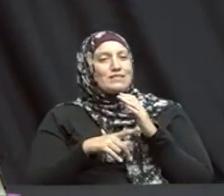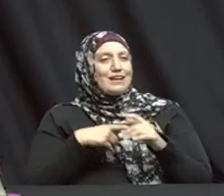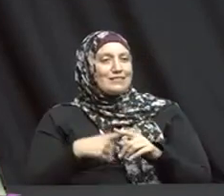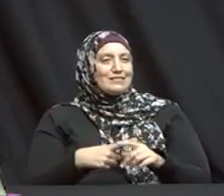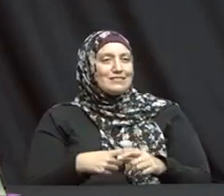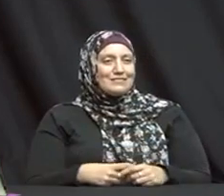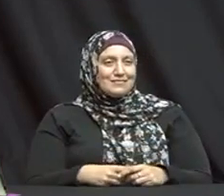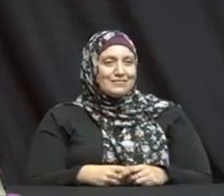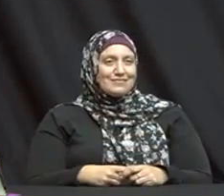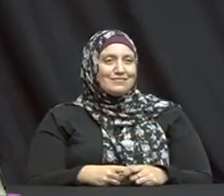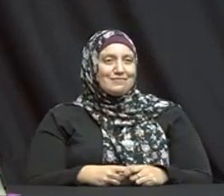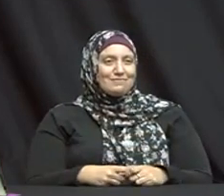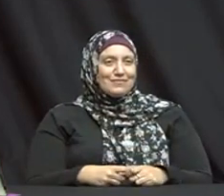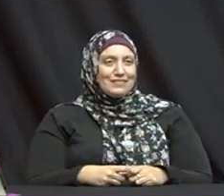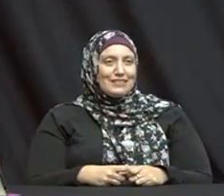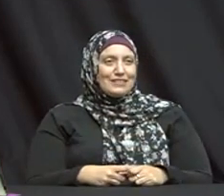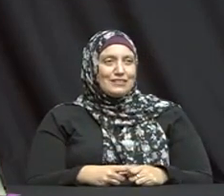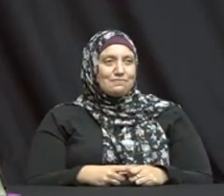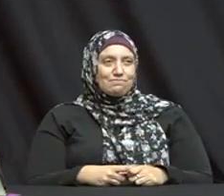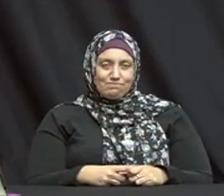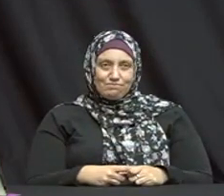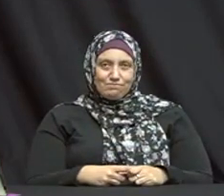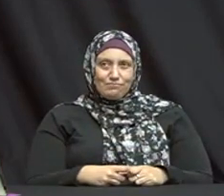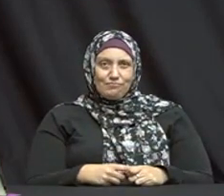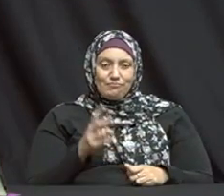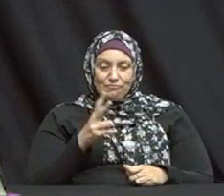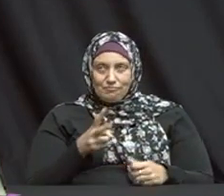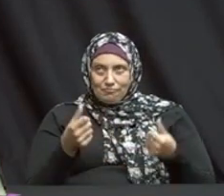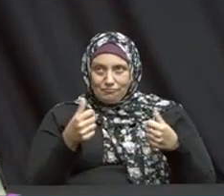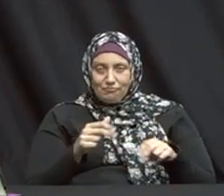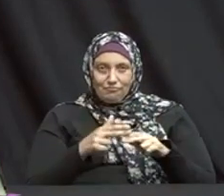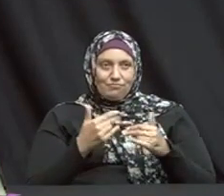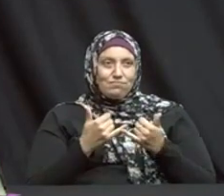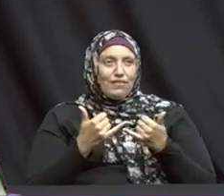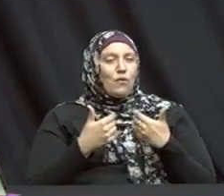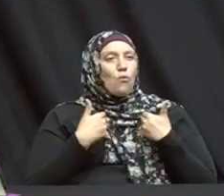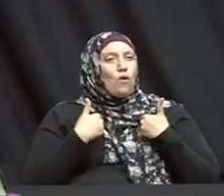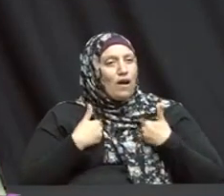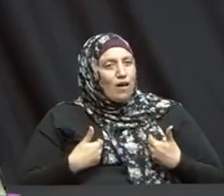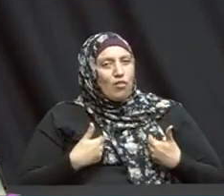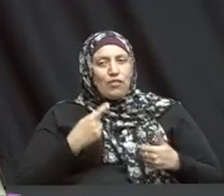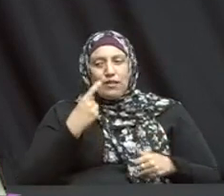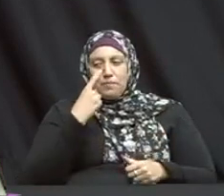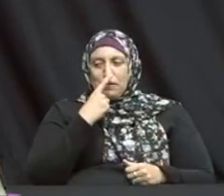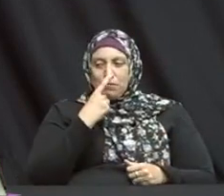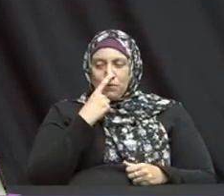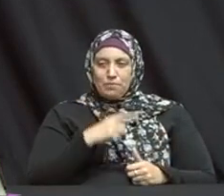for very wealthy people that have assets that they feel,